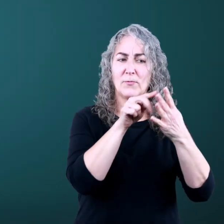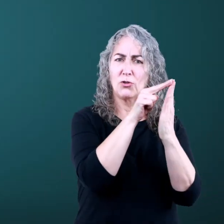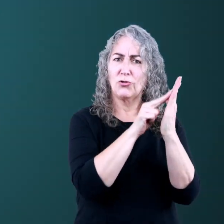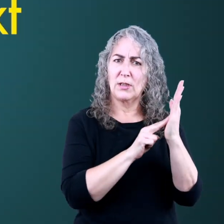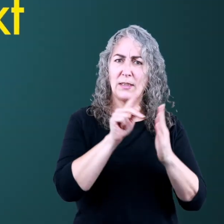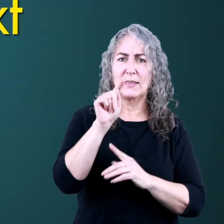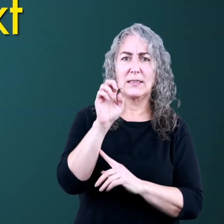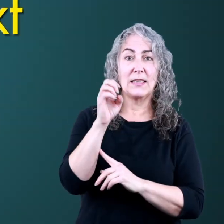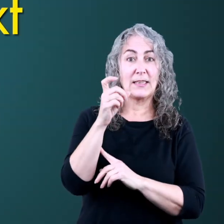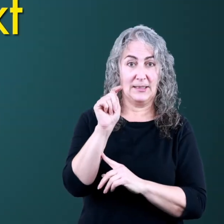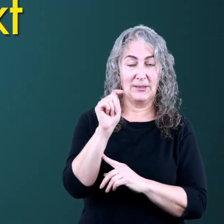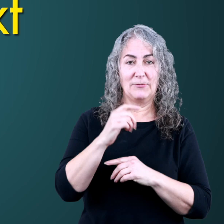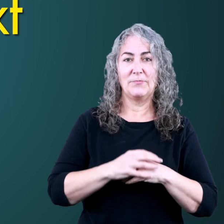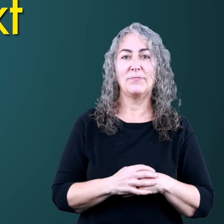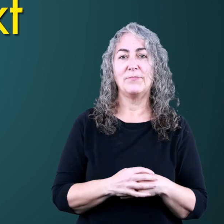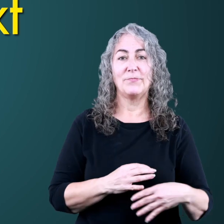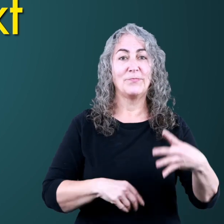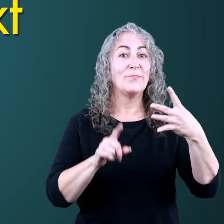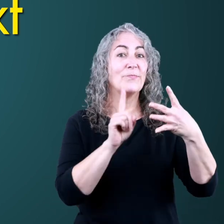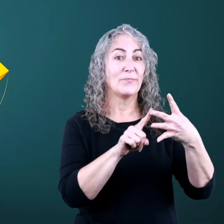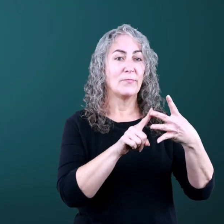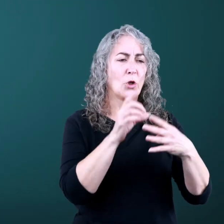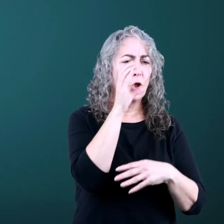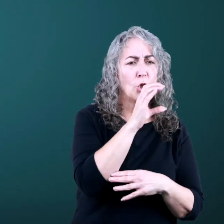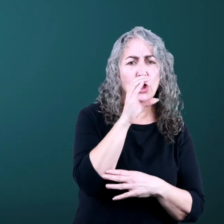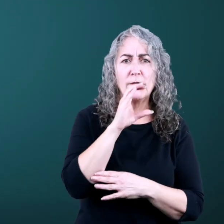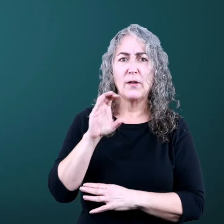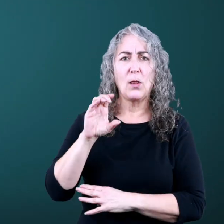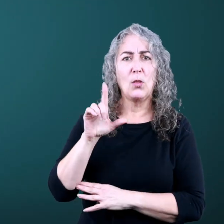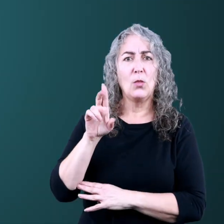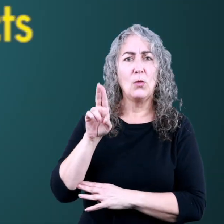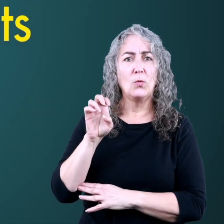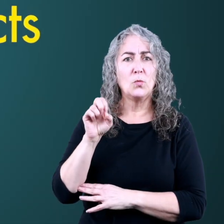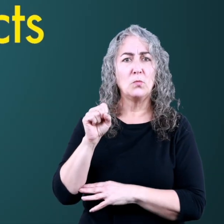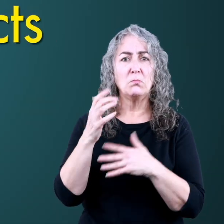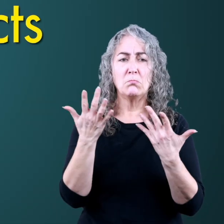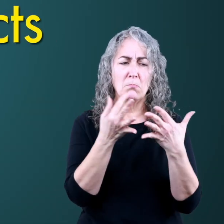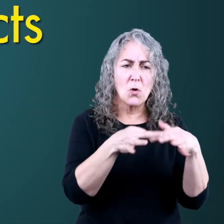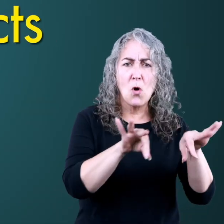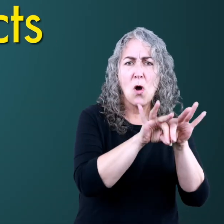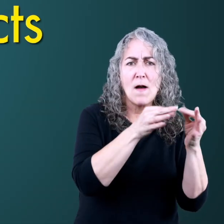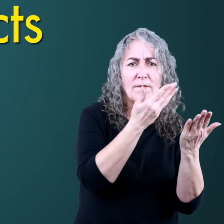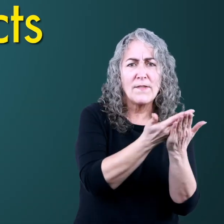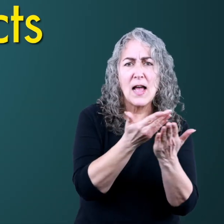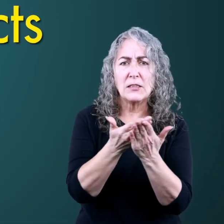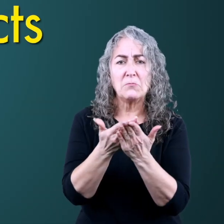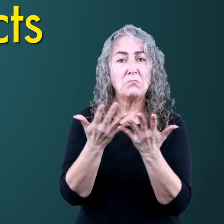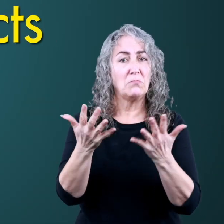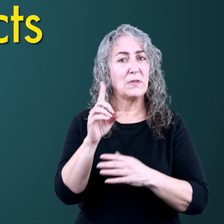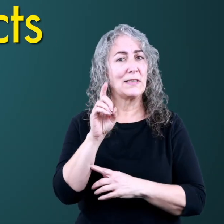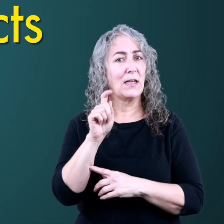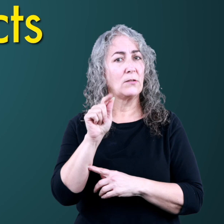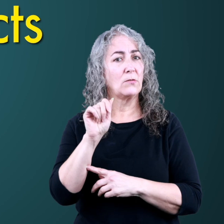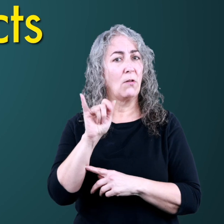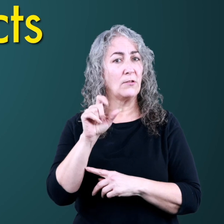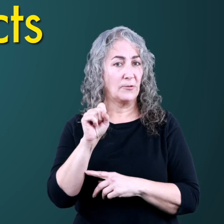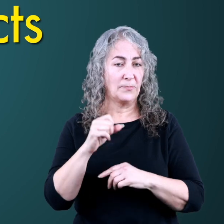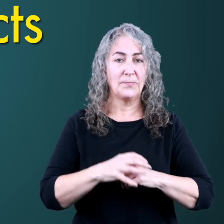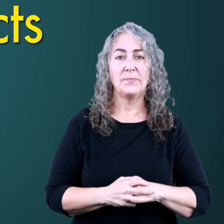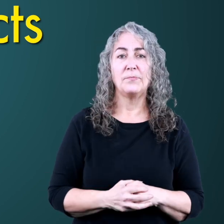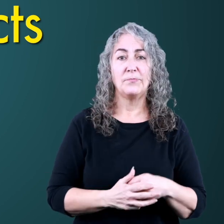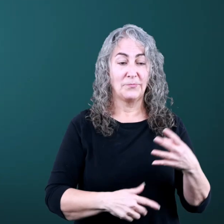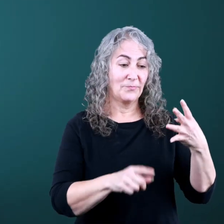1, read the text. Number 2, look for clues or important facts and